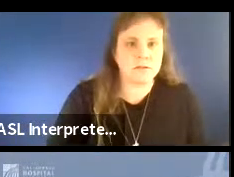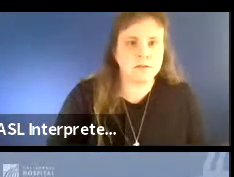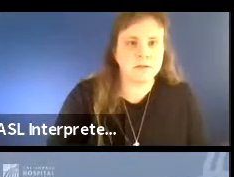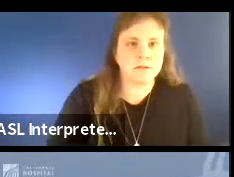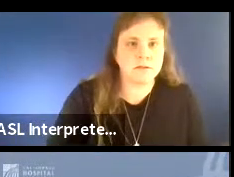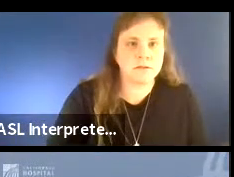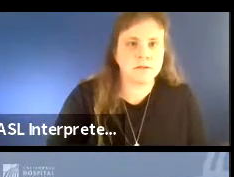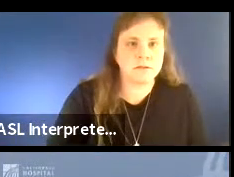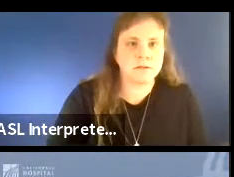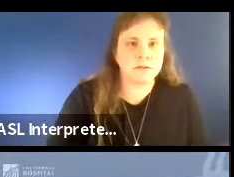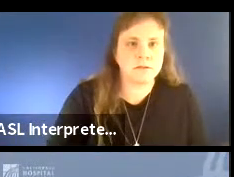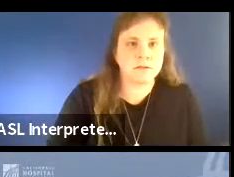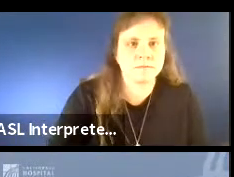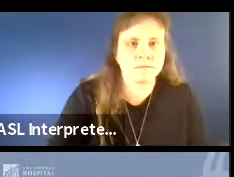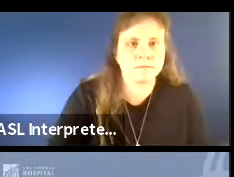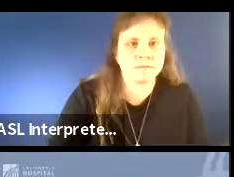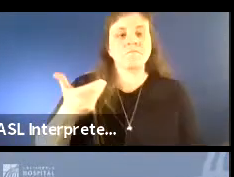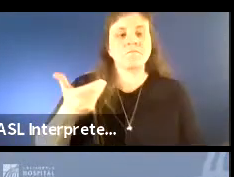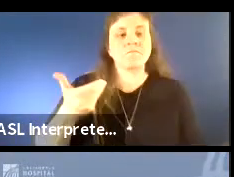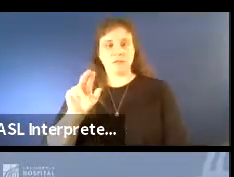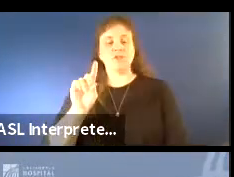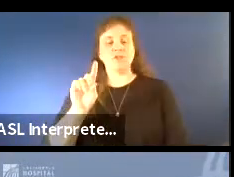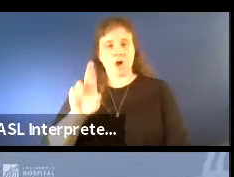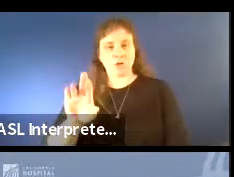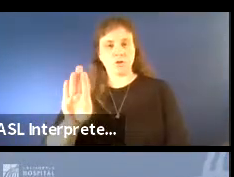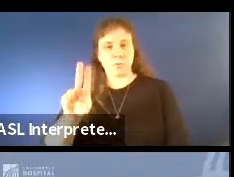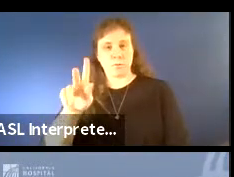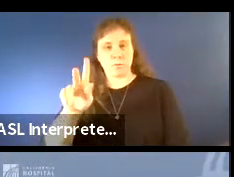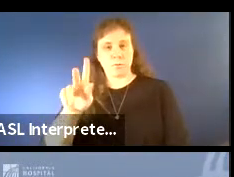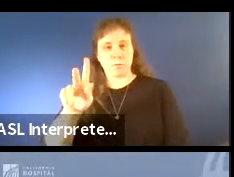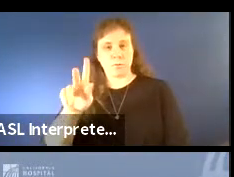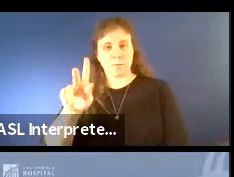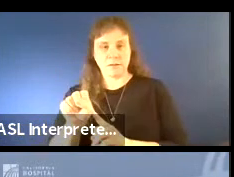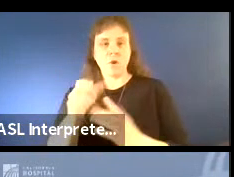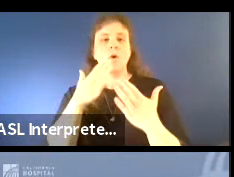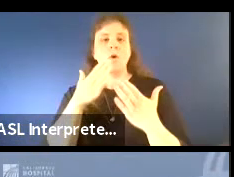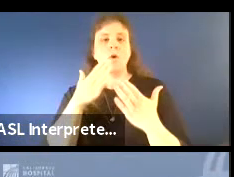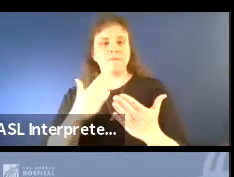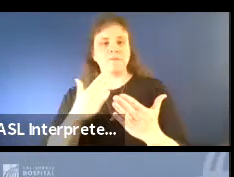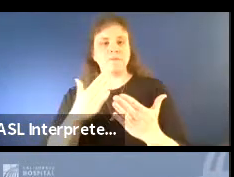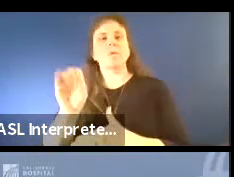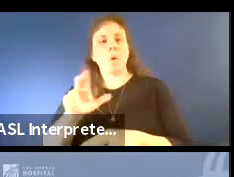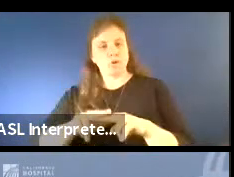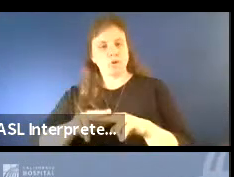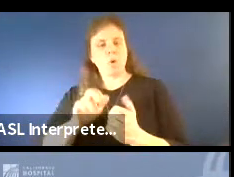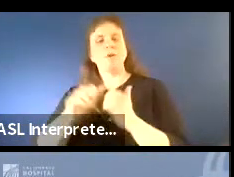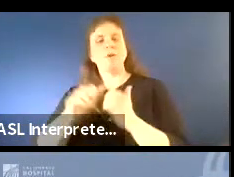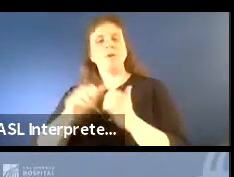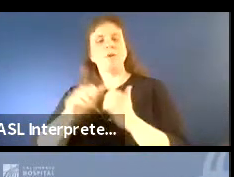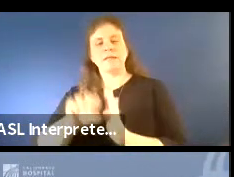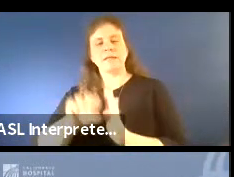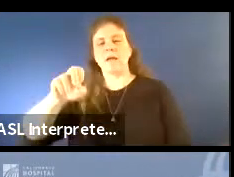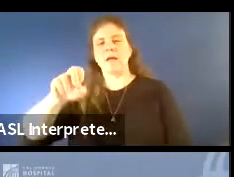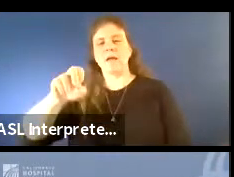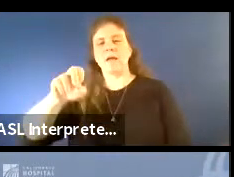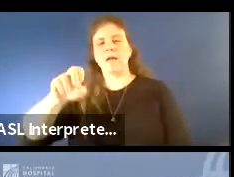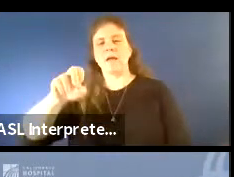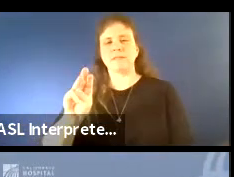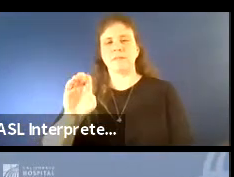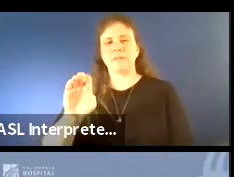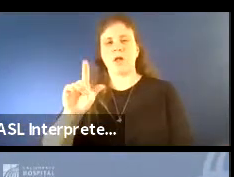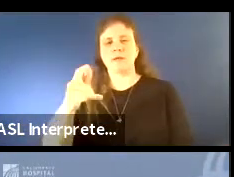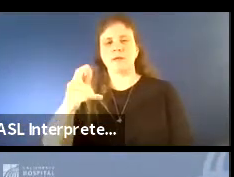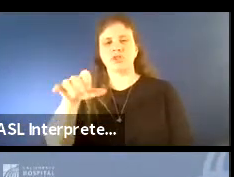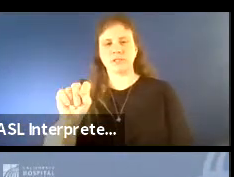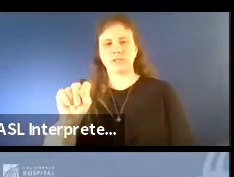General. Grateful to be co-chairing this meeting with our state epidemiologist, Dr. Erica Pan. We have